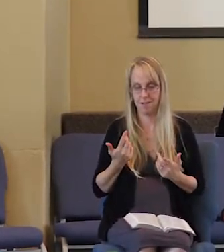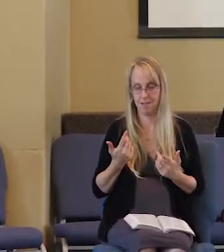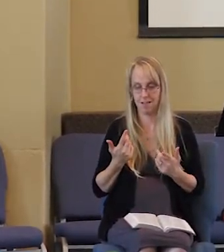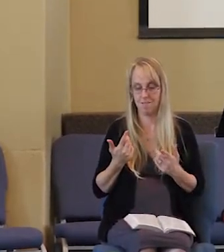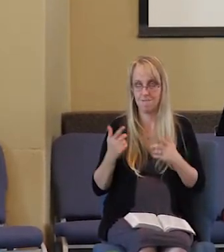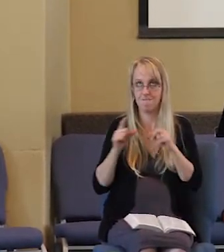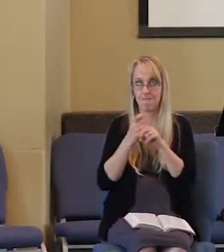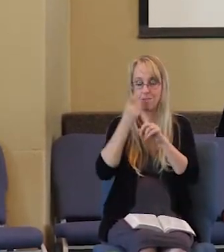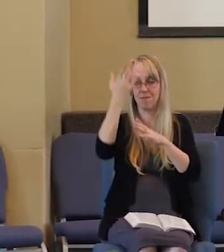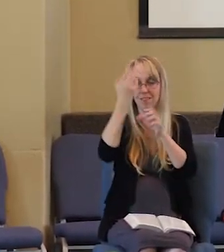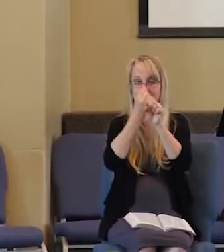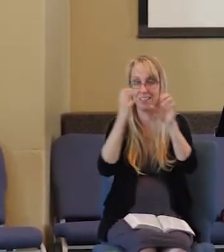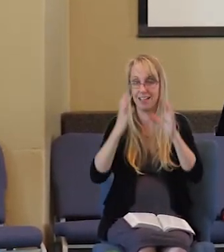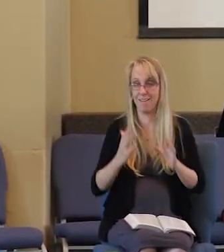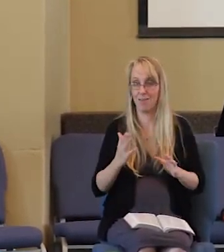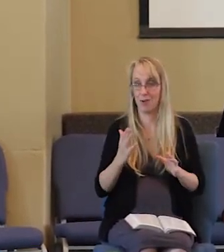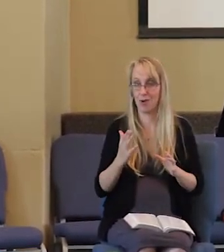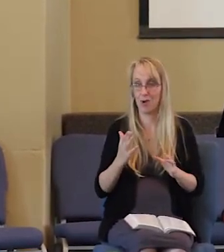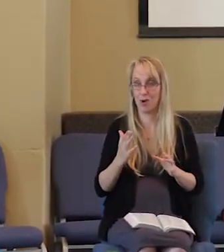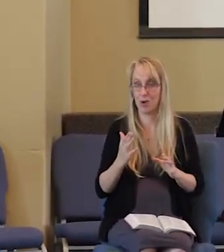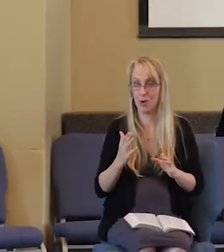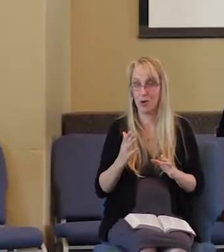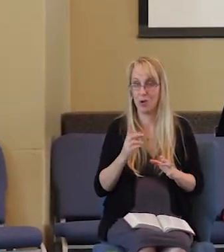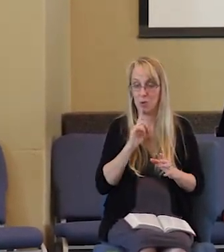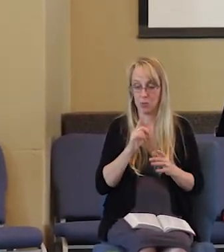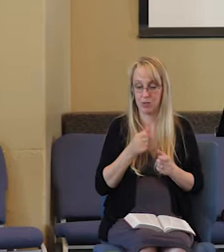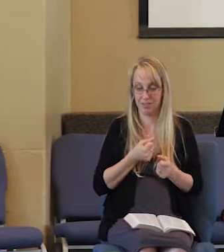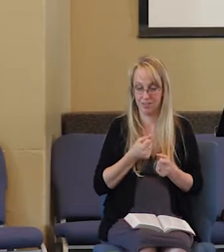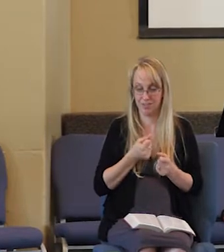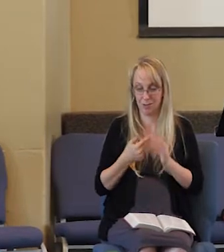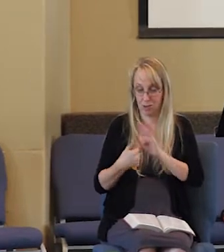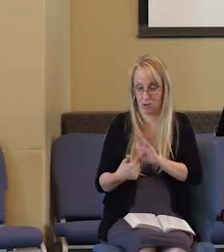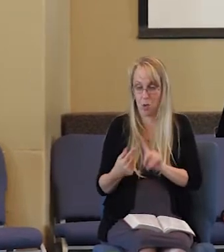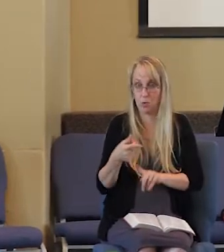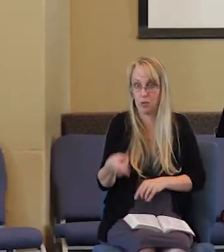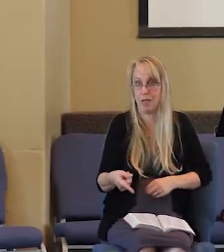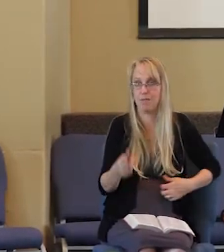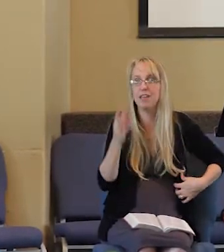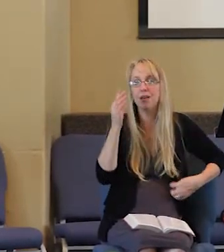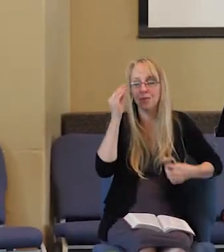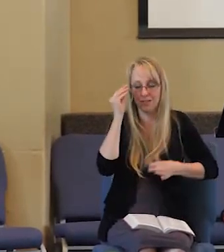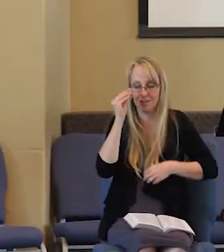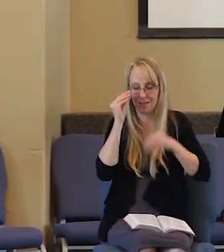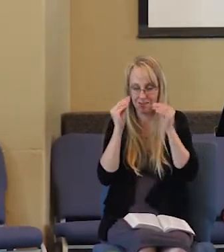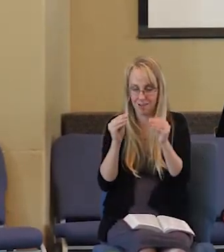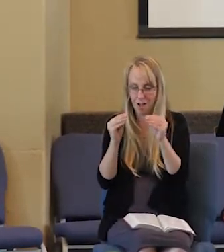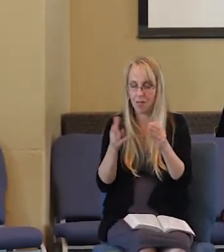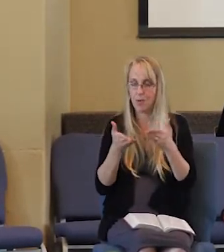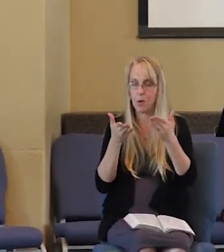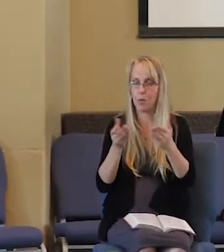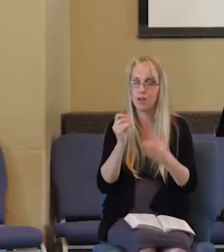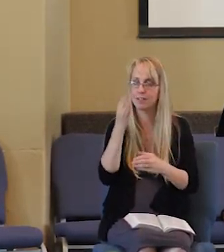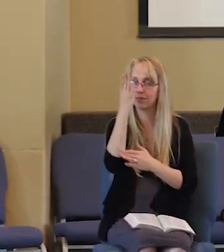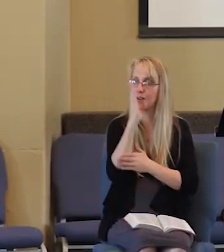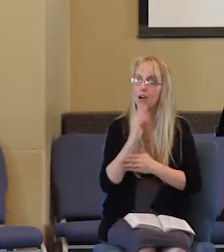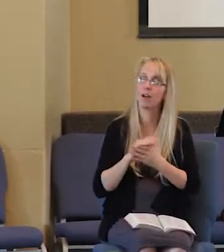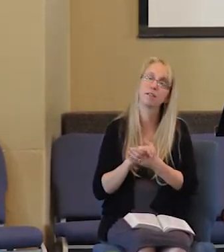as the Savior, pressed to him. He was taught the ways of God. See, I would